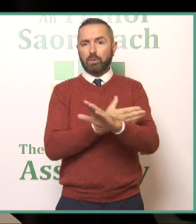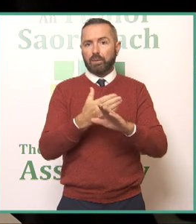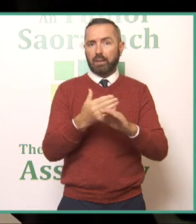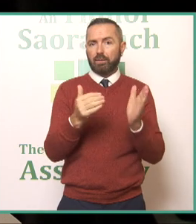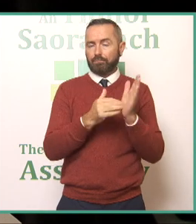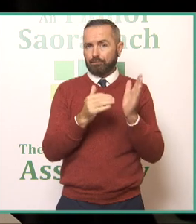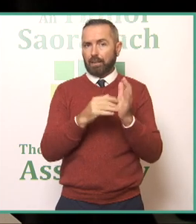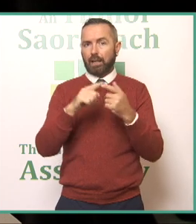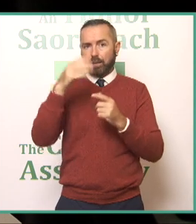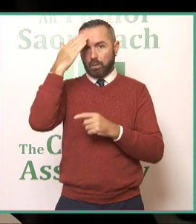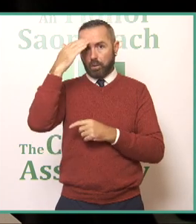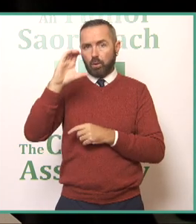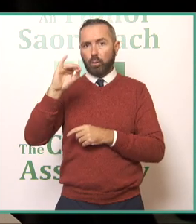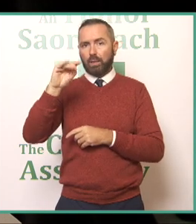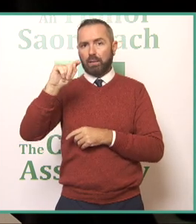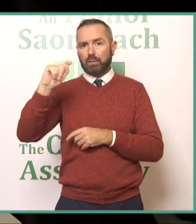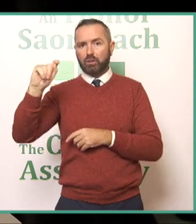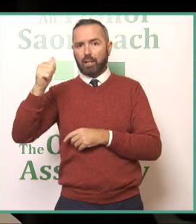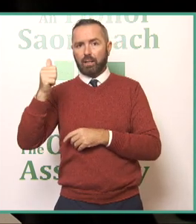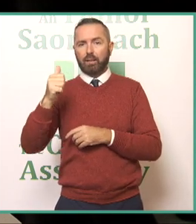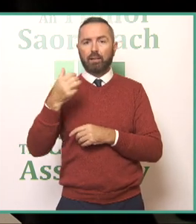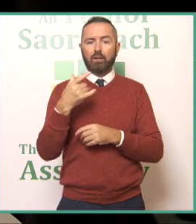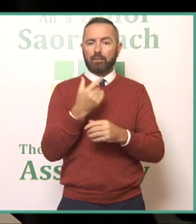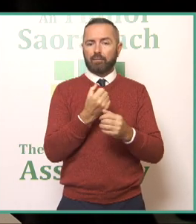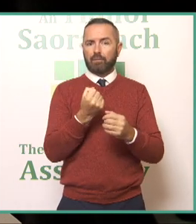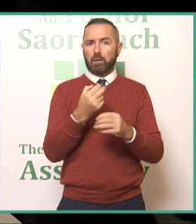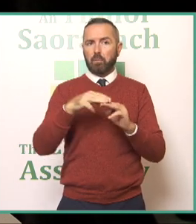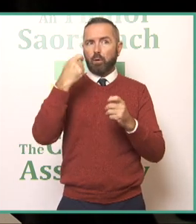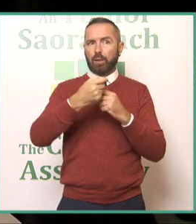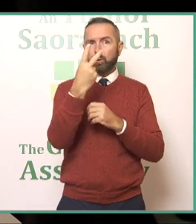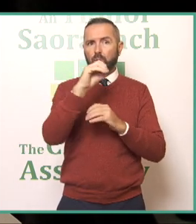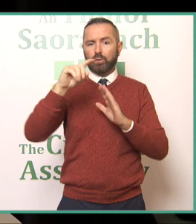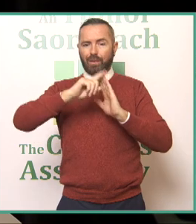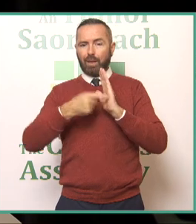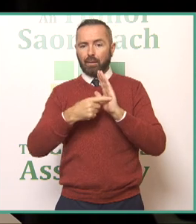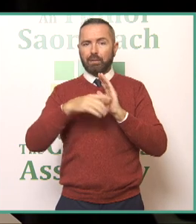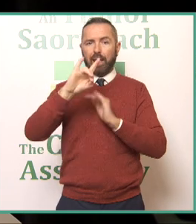that Quilche, who has over 200,000 hectares of